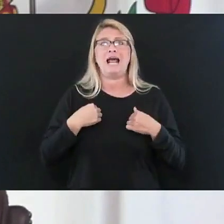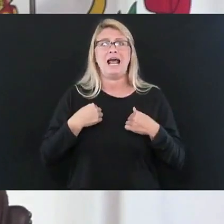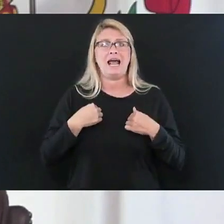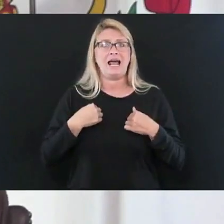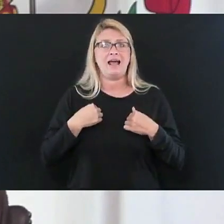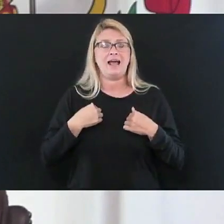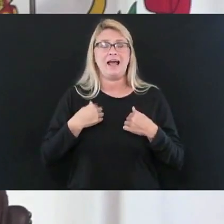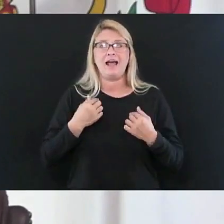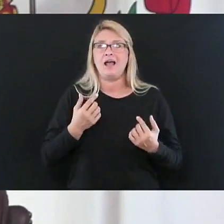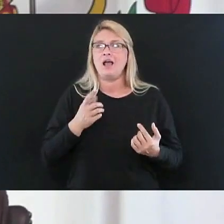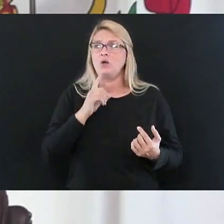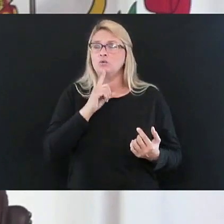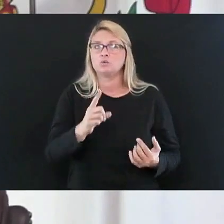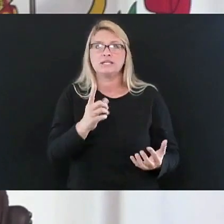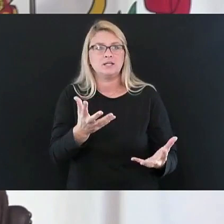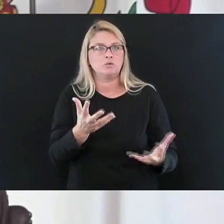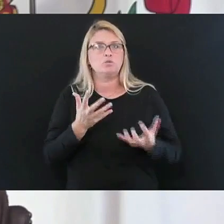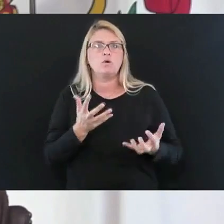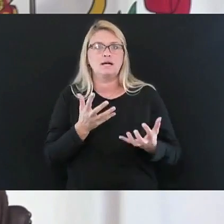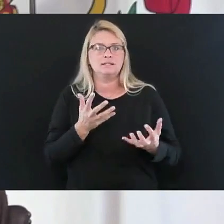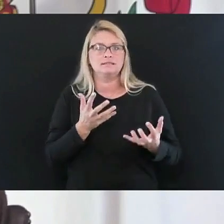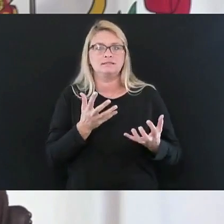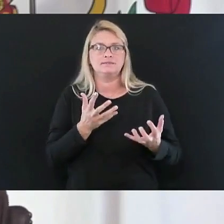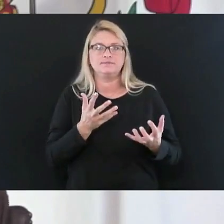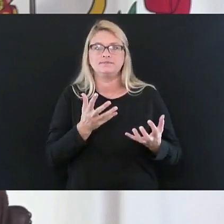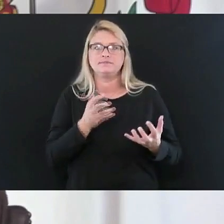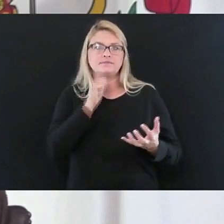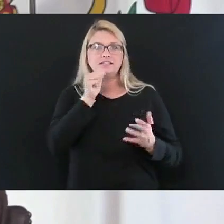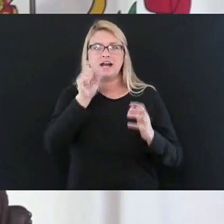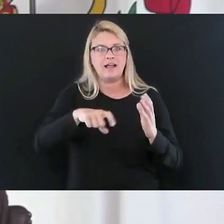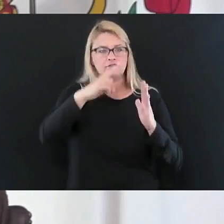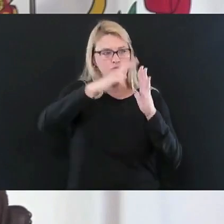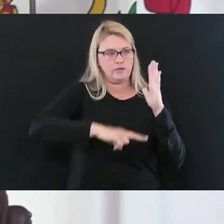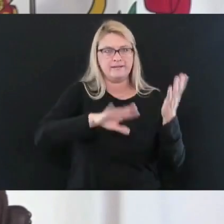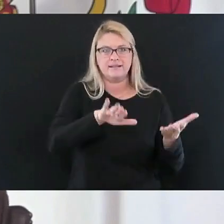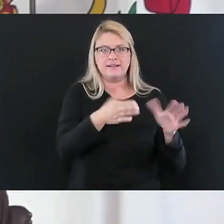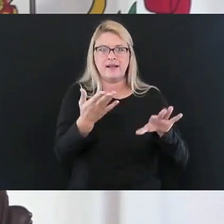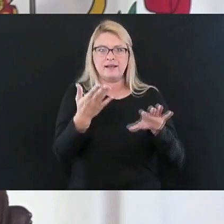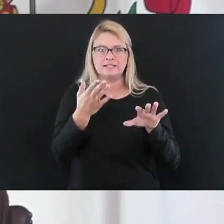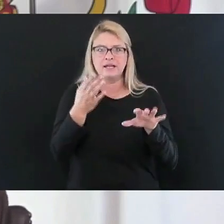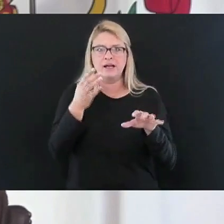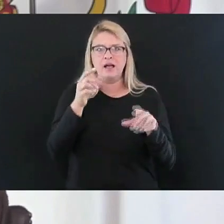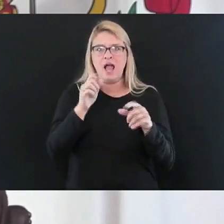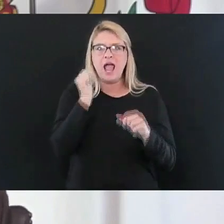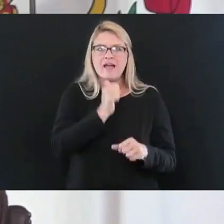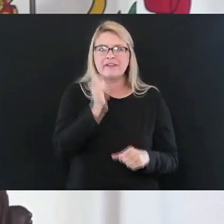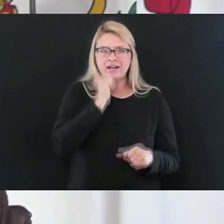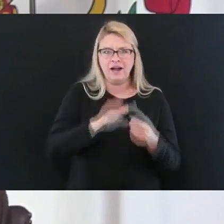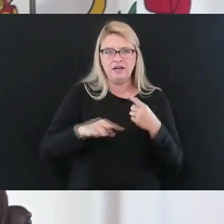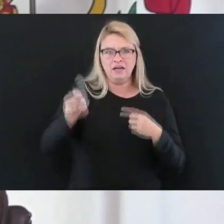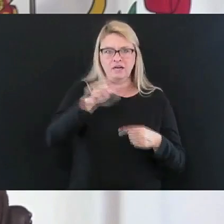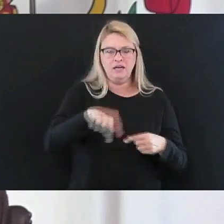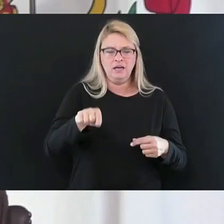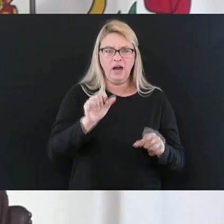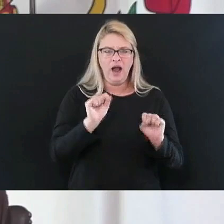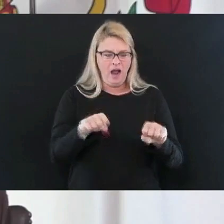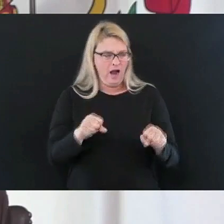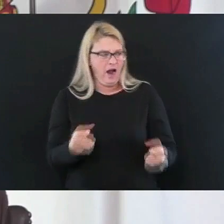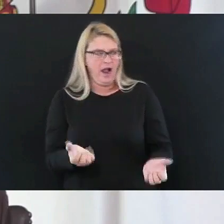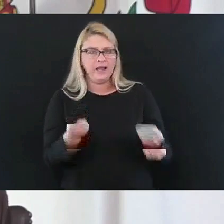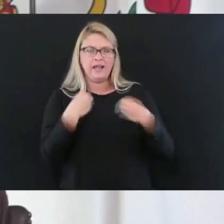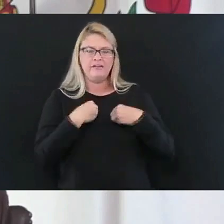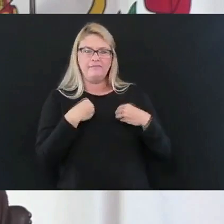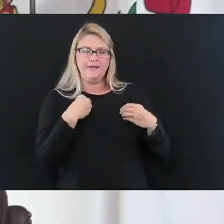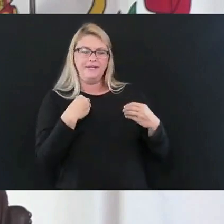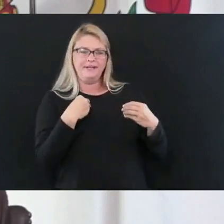give to not be sitting here reading these names to you? How much would I give to be able to be working on